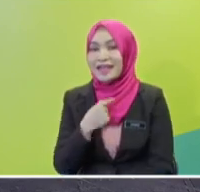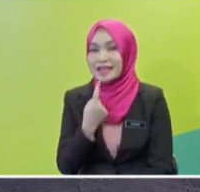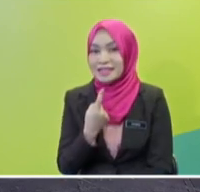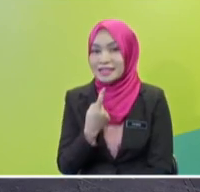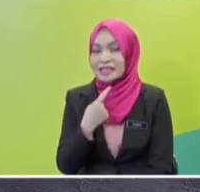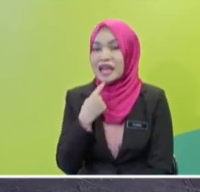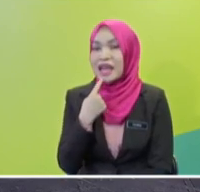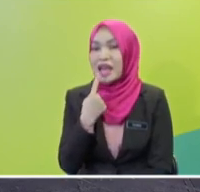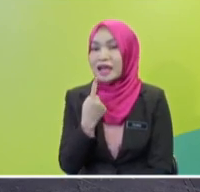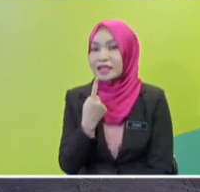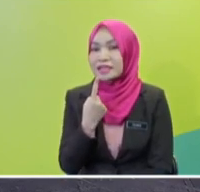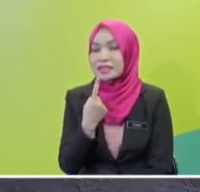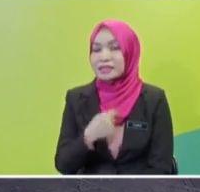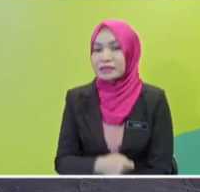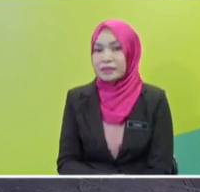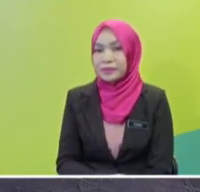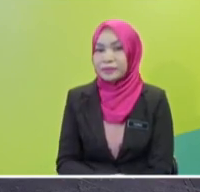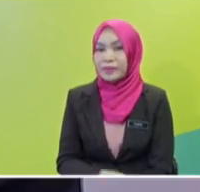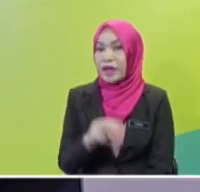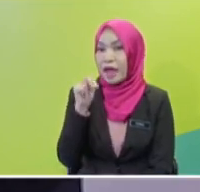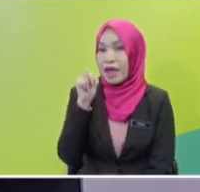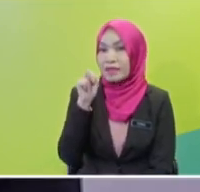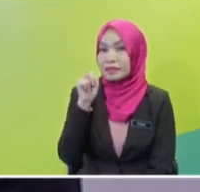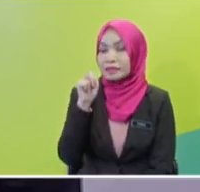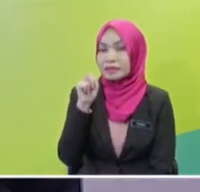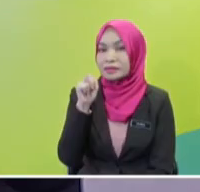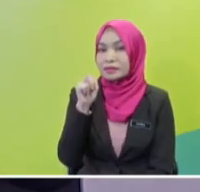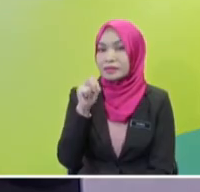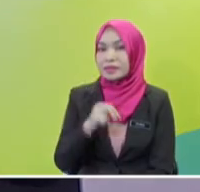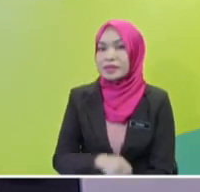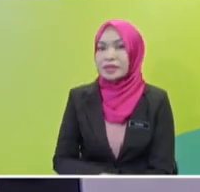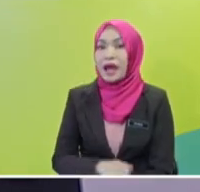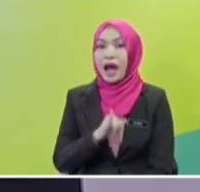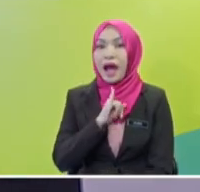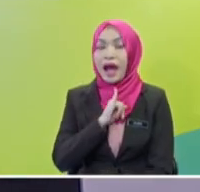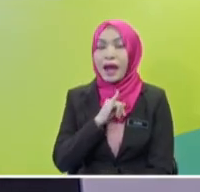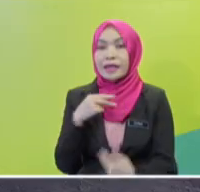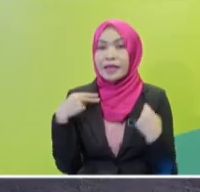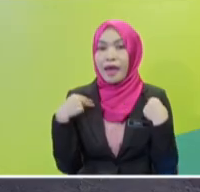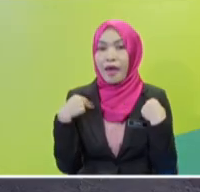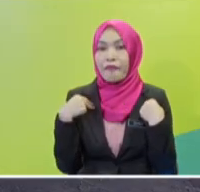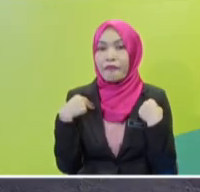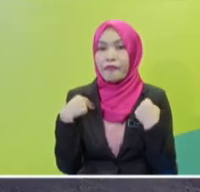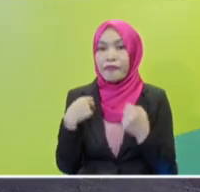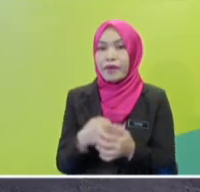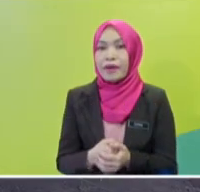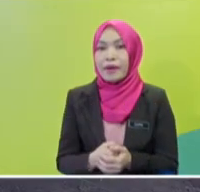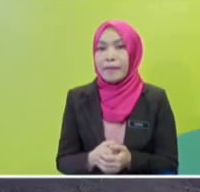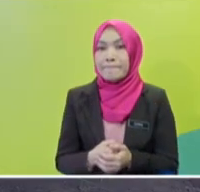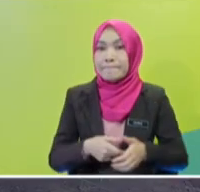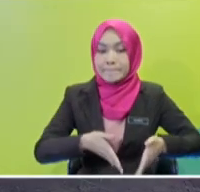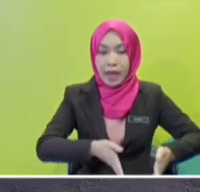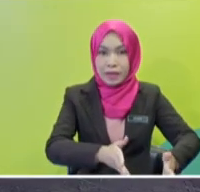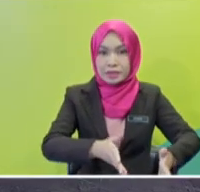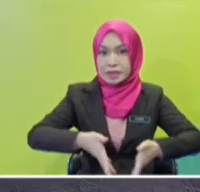Yeah. And then, I have with me a pants. Pants. Yeah. Just like what you're